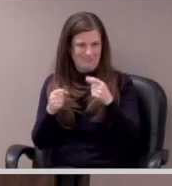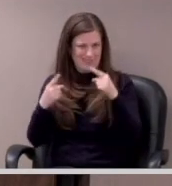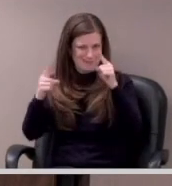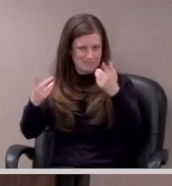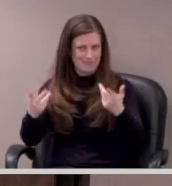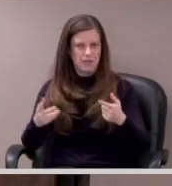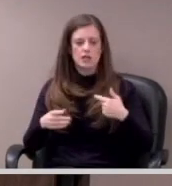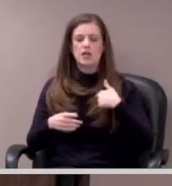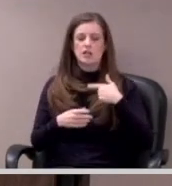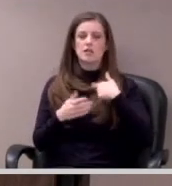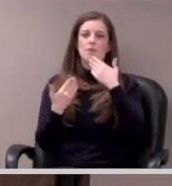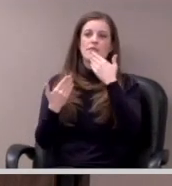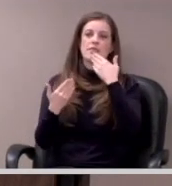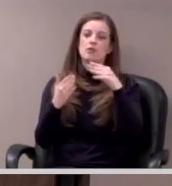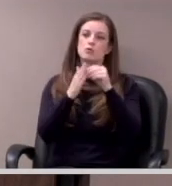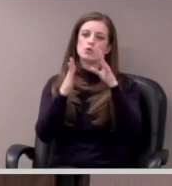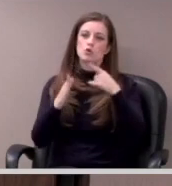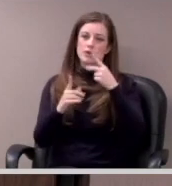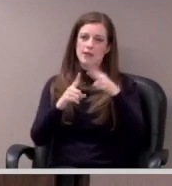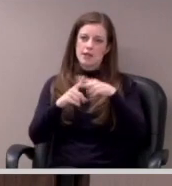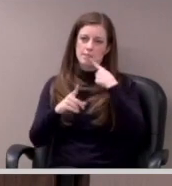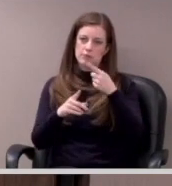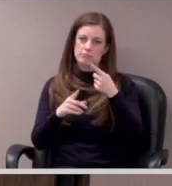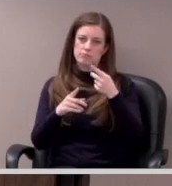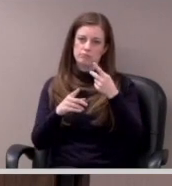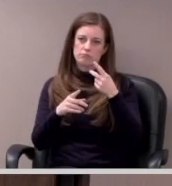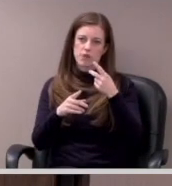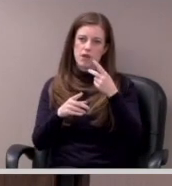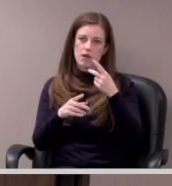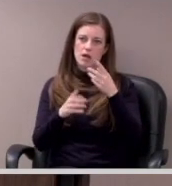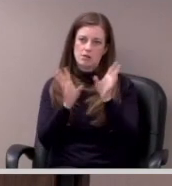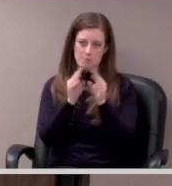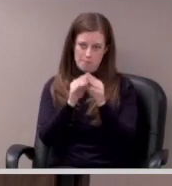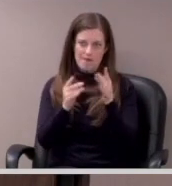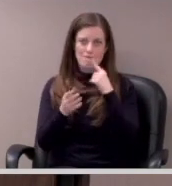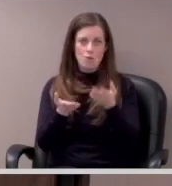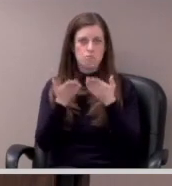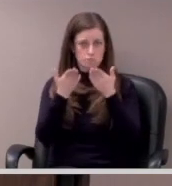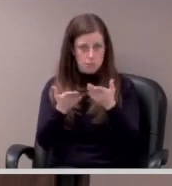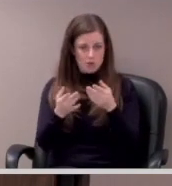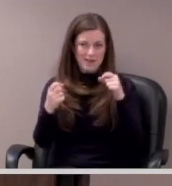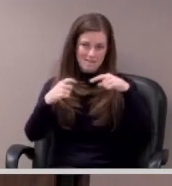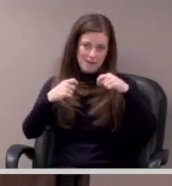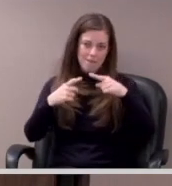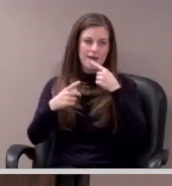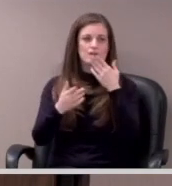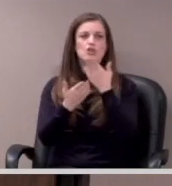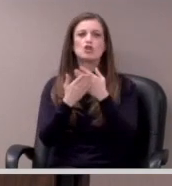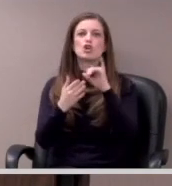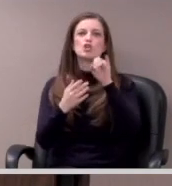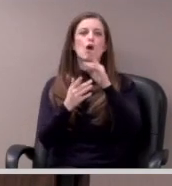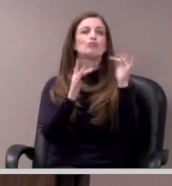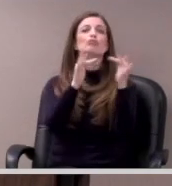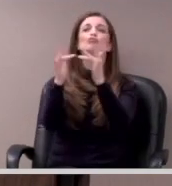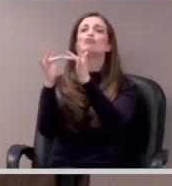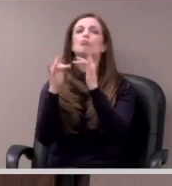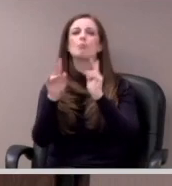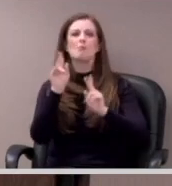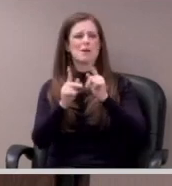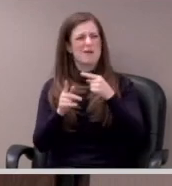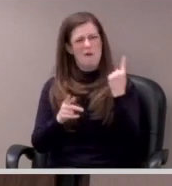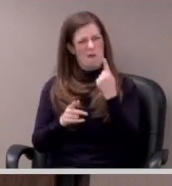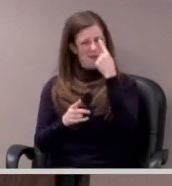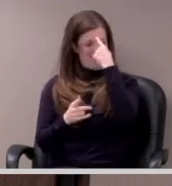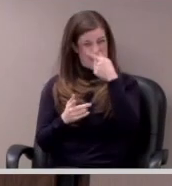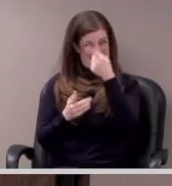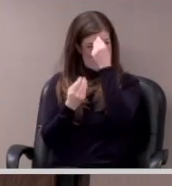I do want to thank the Student Assignment Committee for the proposals and for getting community feedback. I think they did a great job of reaching out to people. However, I don't always think